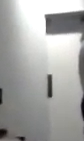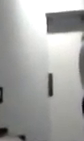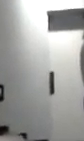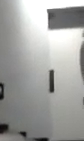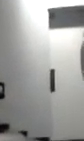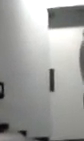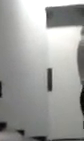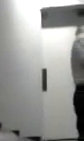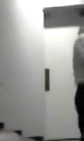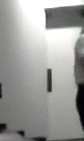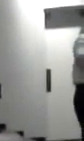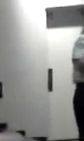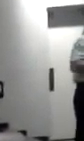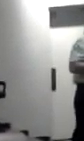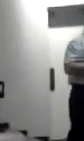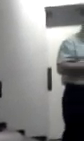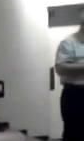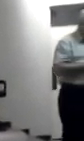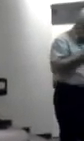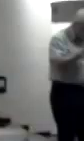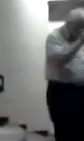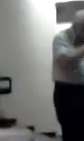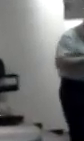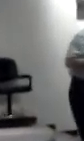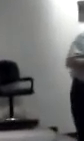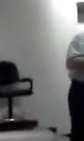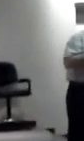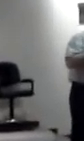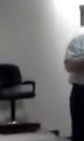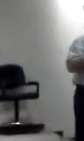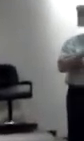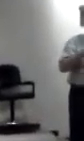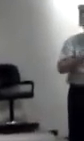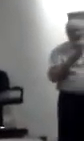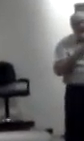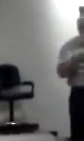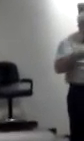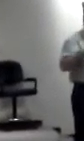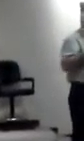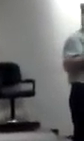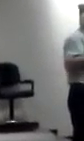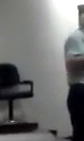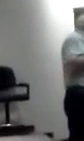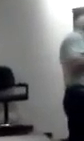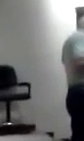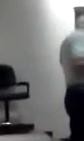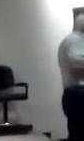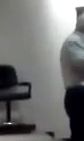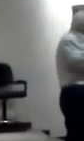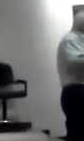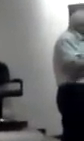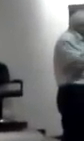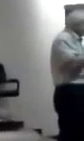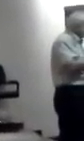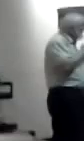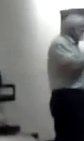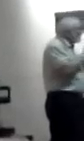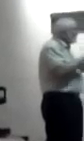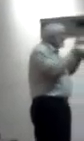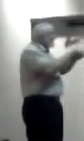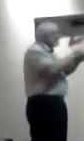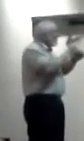Dads, I'm telling you, you may feel awful weird at first, but one of the best gifts you can ever give to your daughter